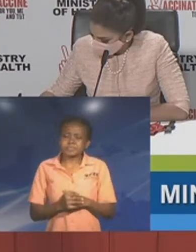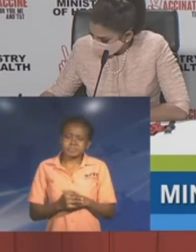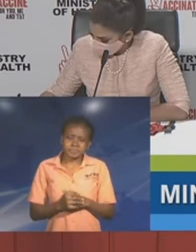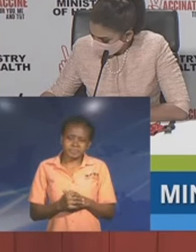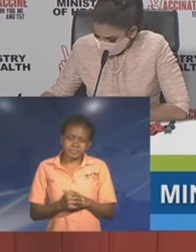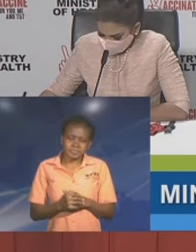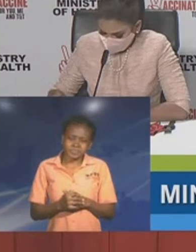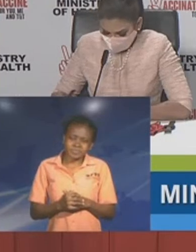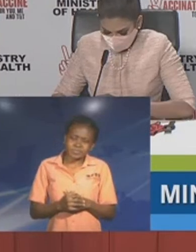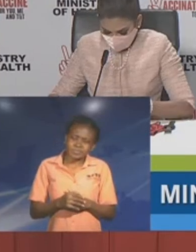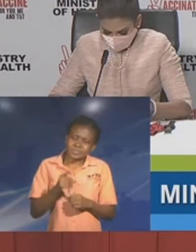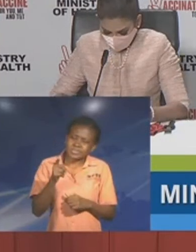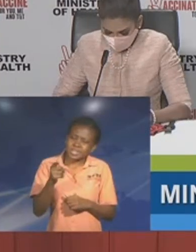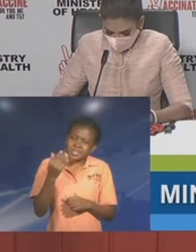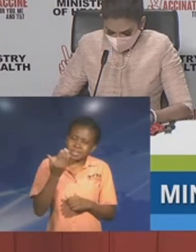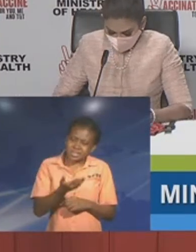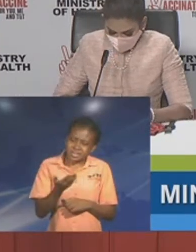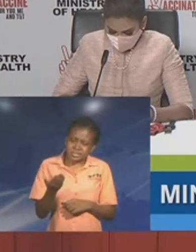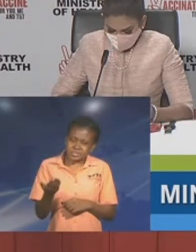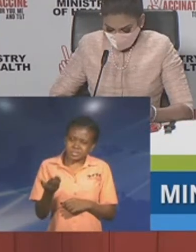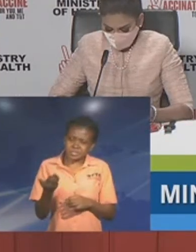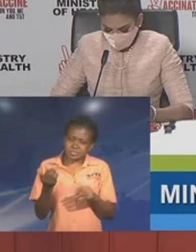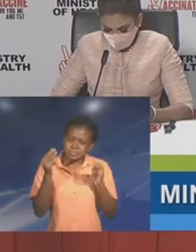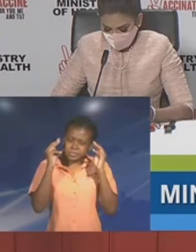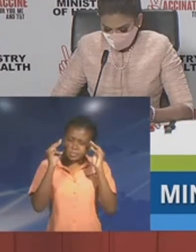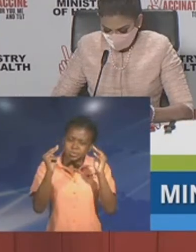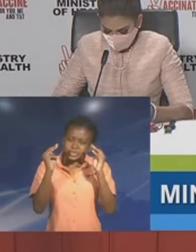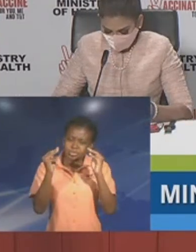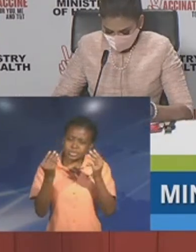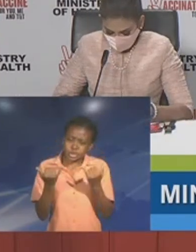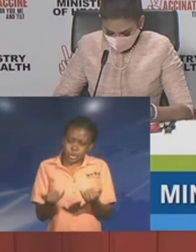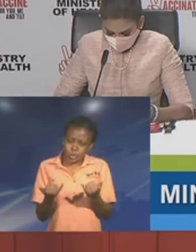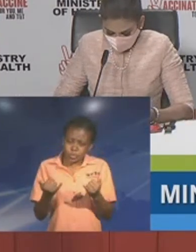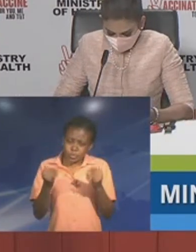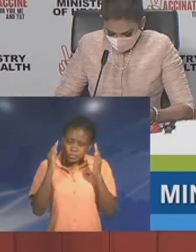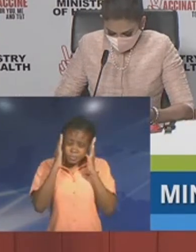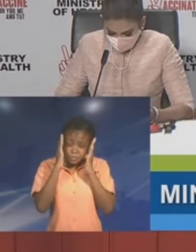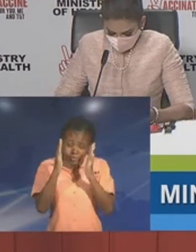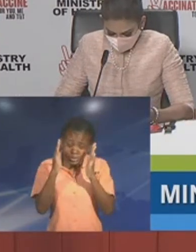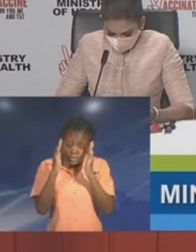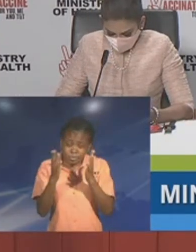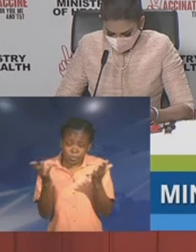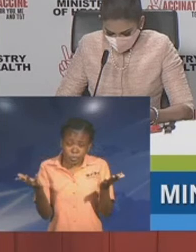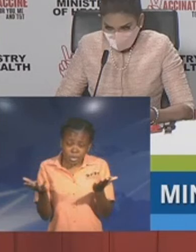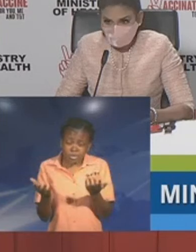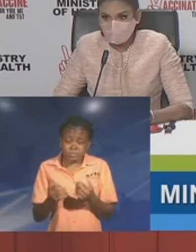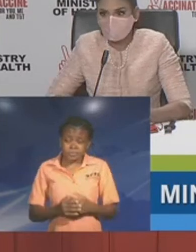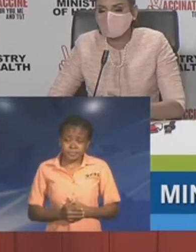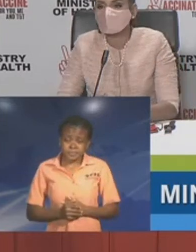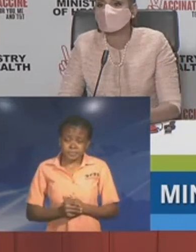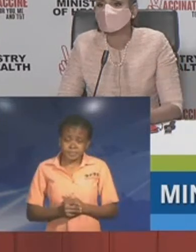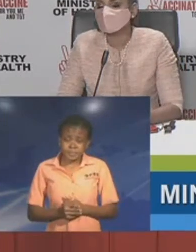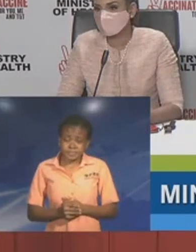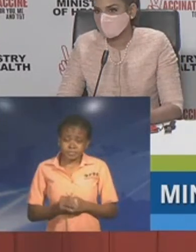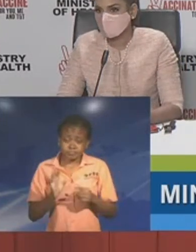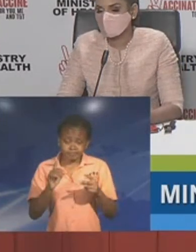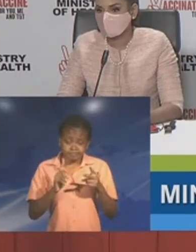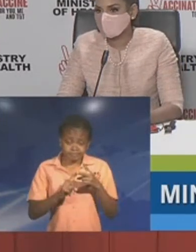that something that the ministry has taken note of and is looking at CMO? And